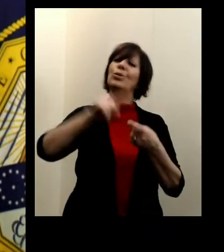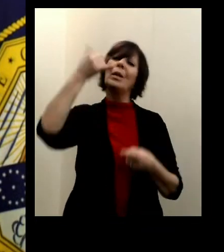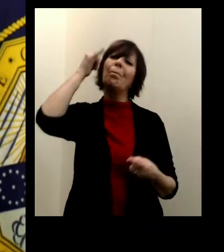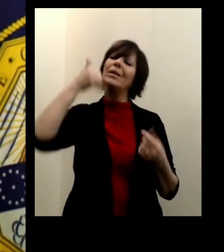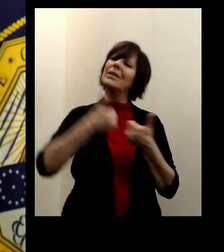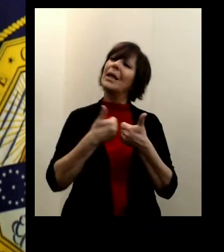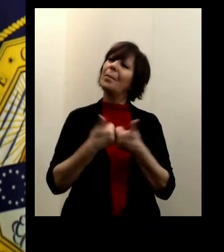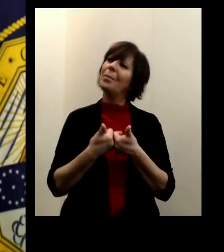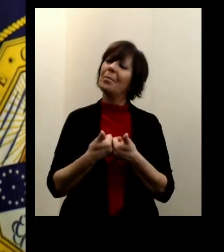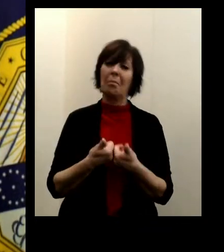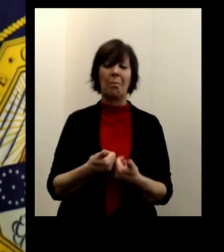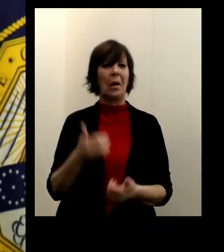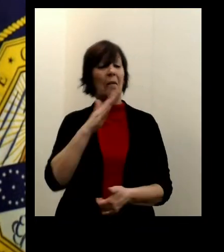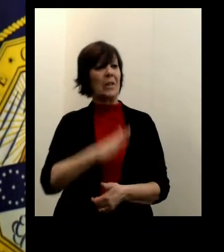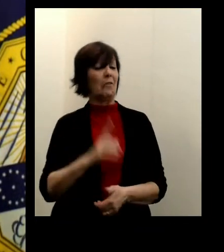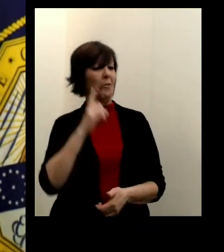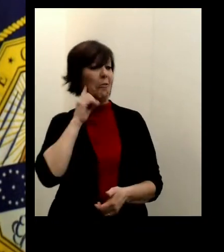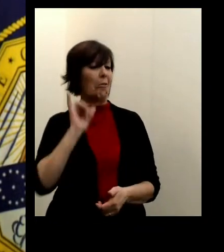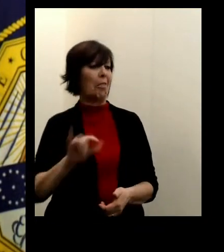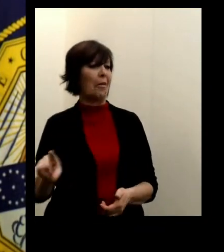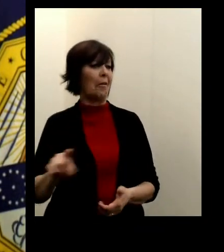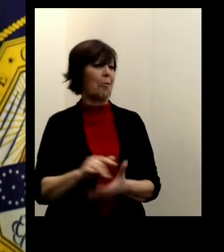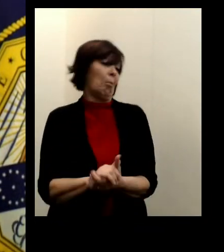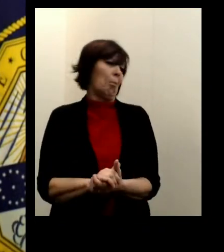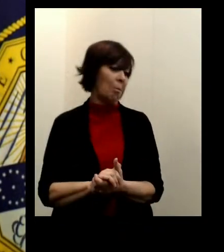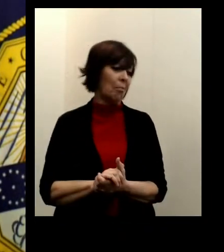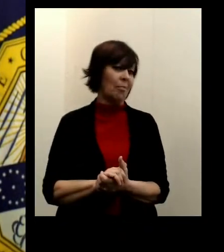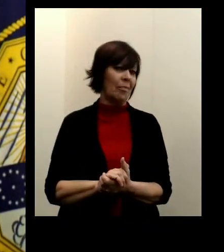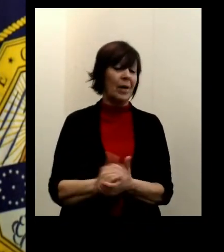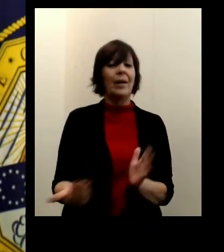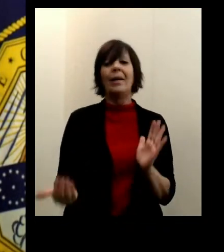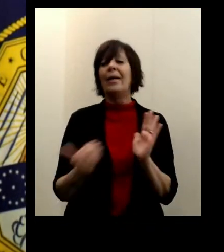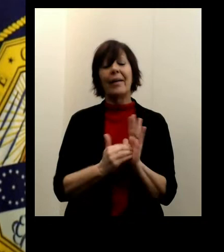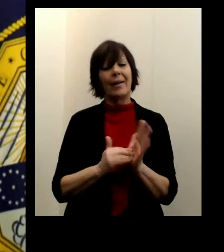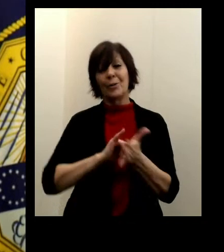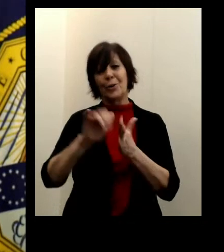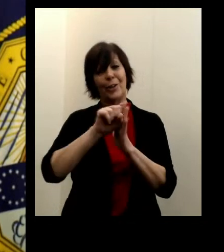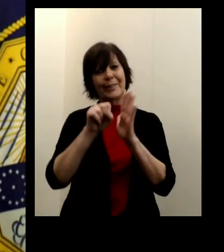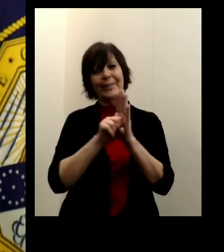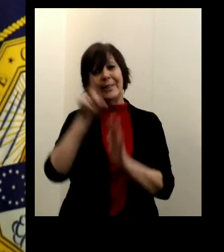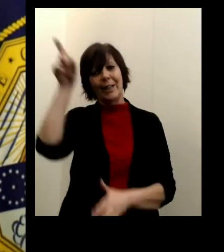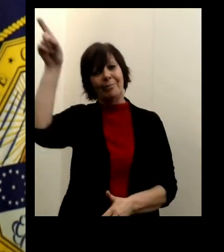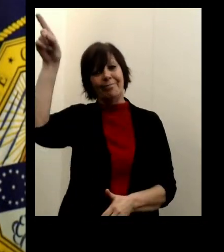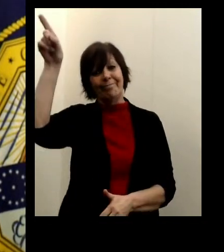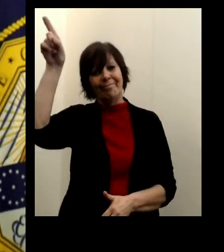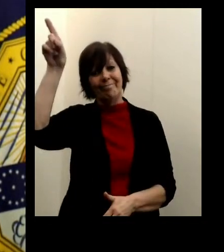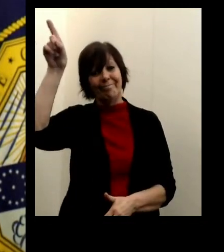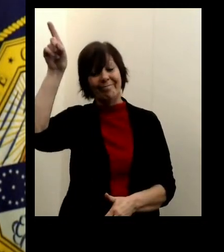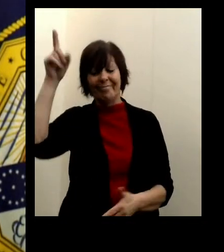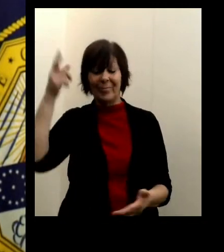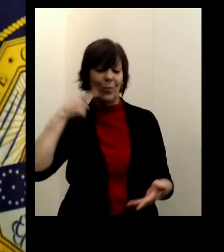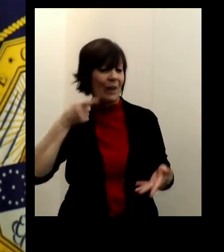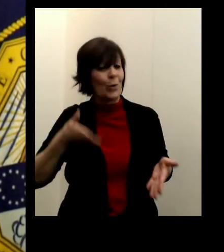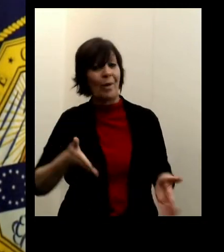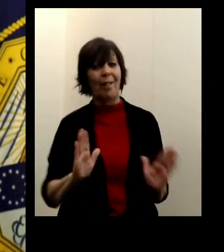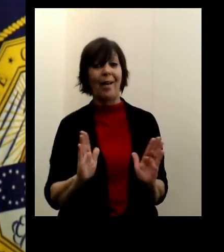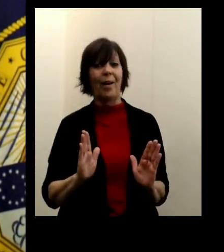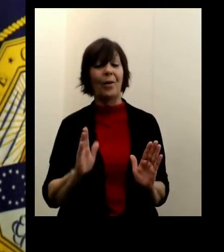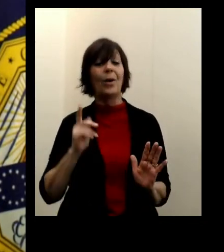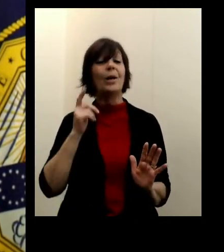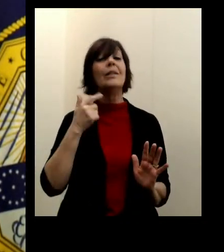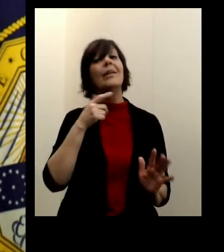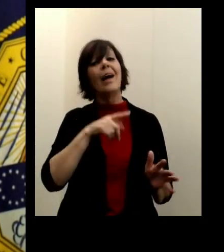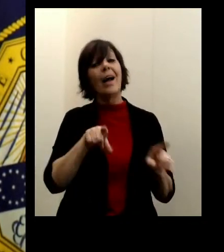it? That's the first I've heard of it. I've heard nothing to that regard. And once again, New York State would have to allow people in the stands because, as we